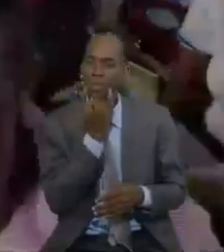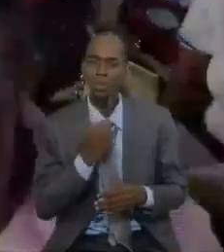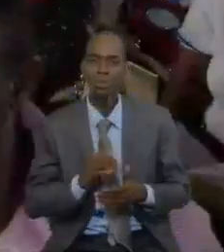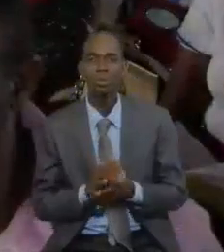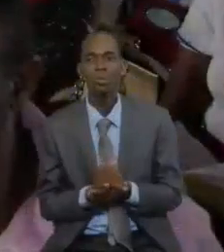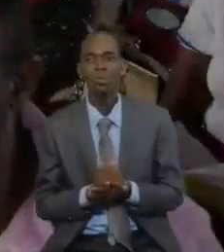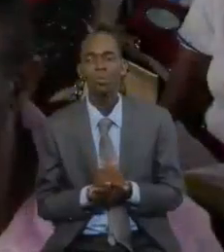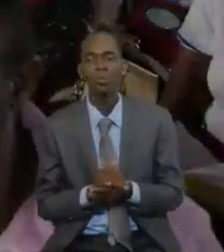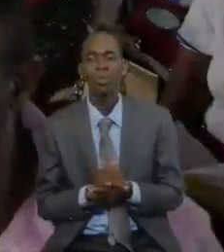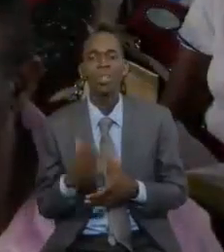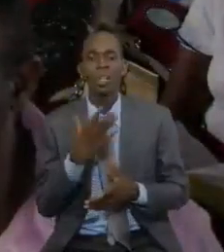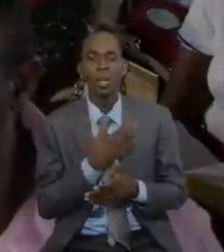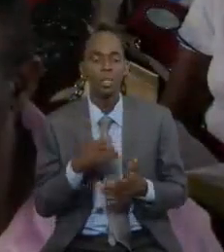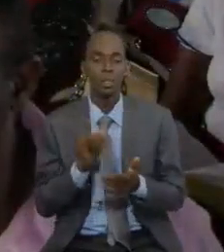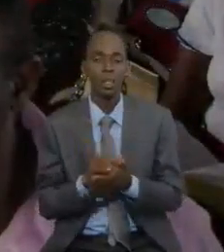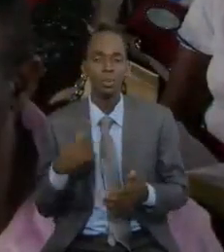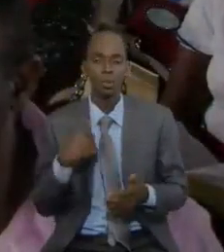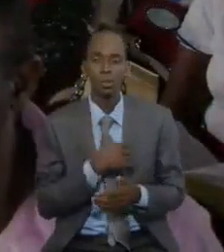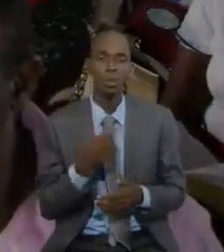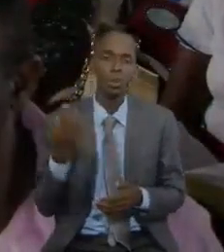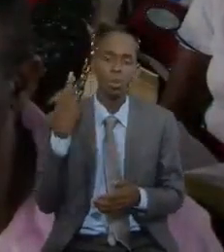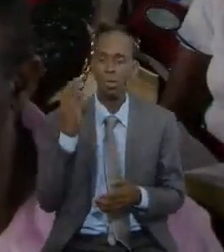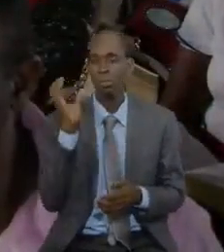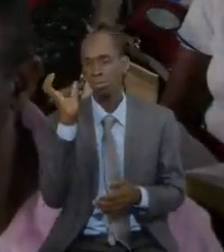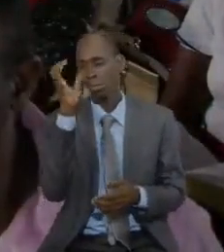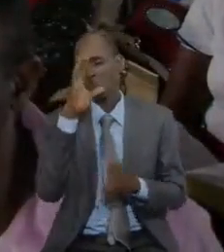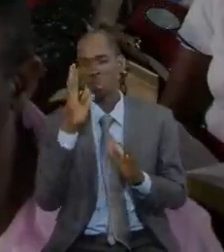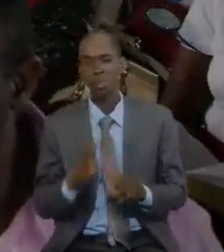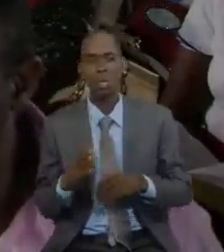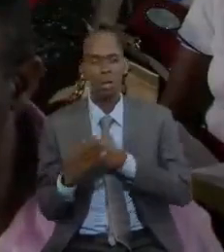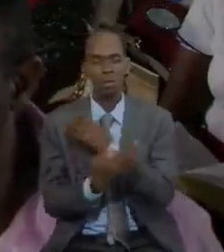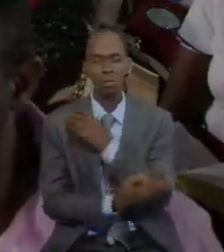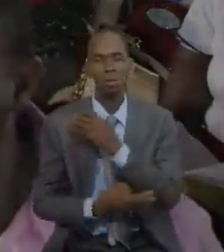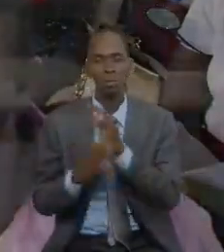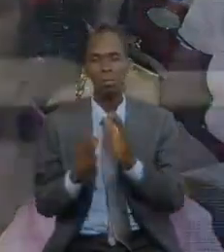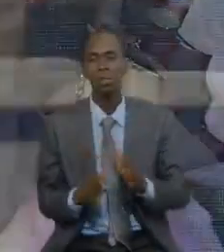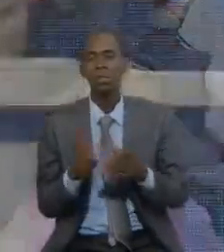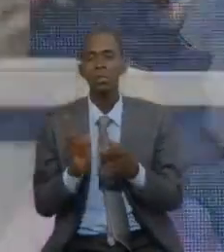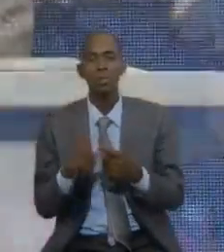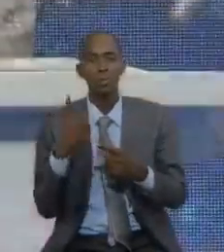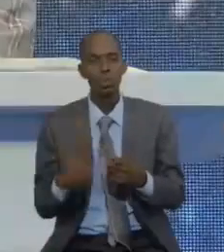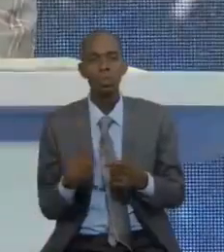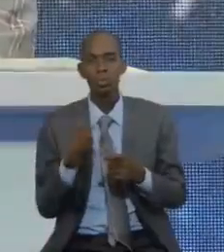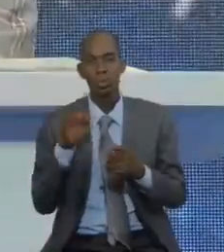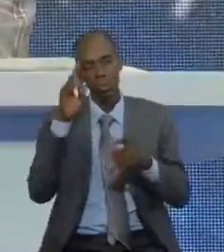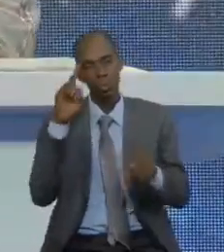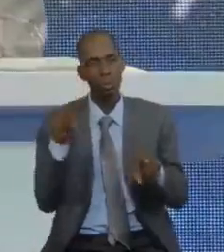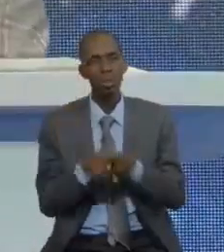And that we were strangers and were foreigners to the covenants of a promise.